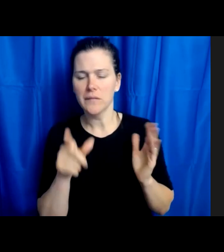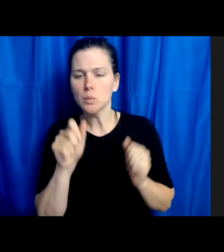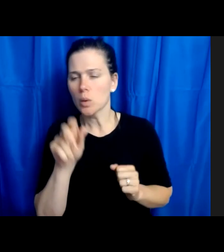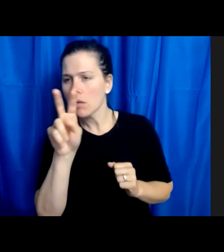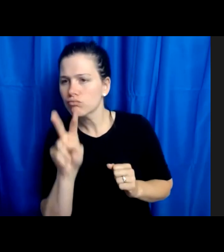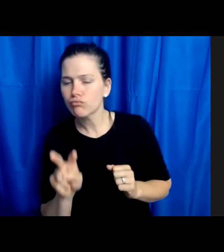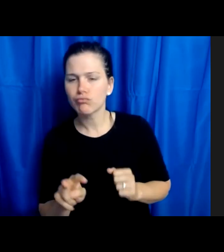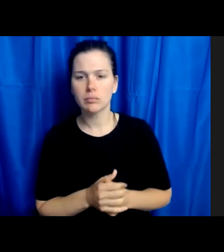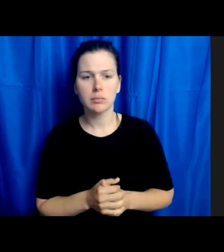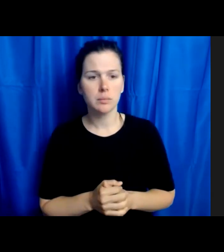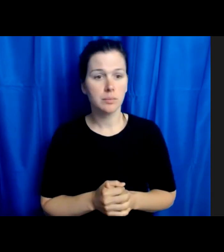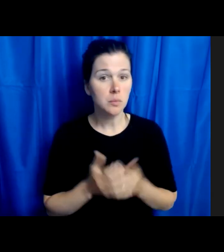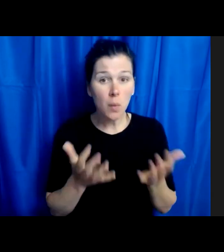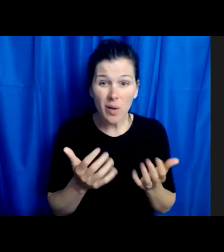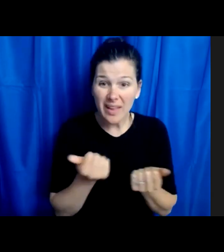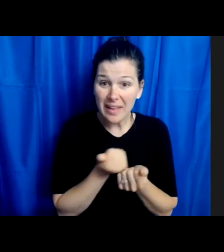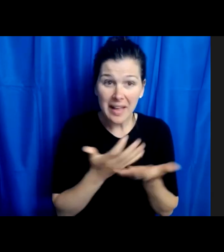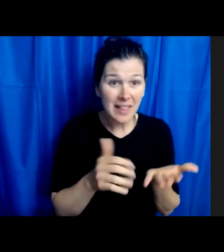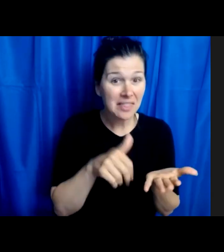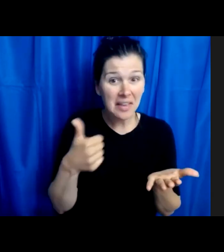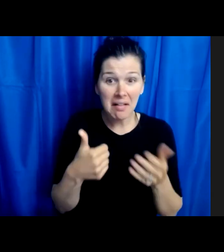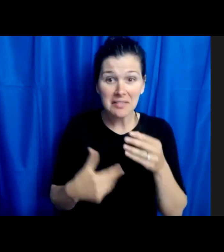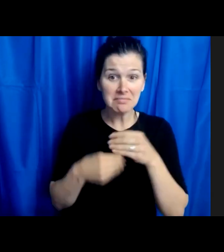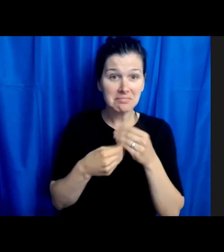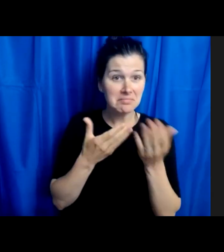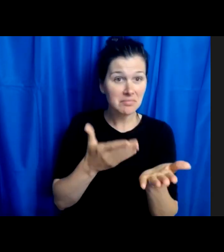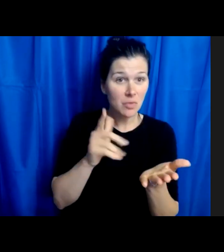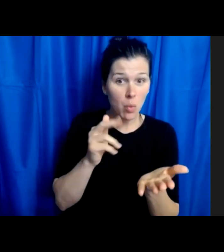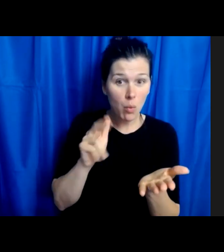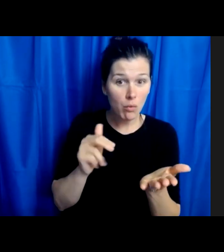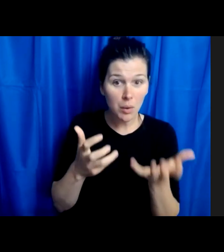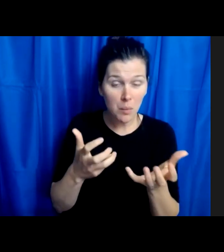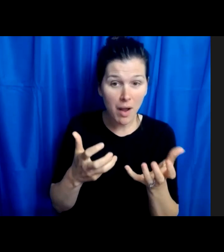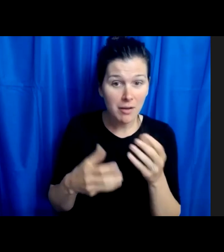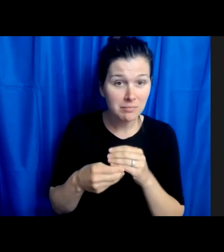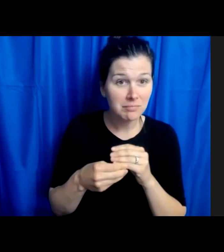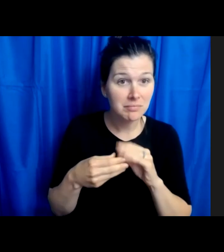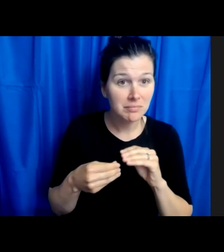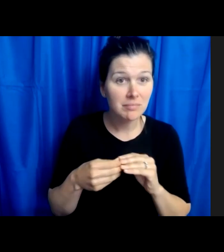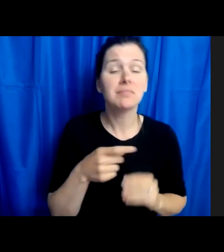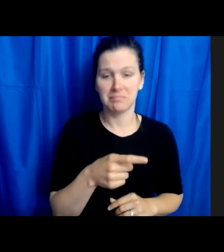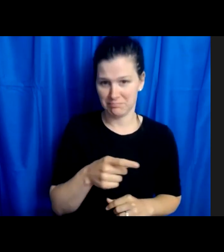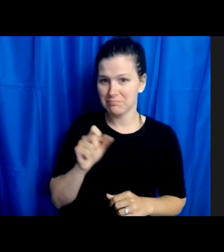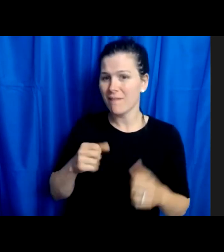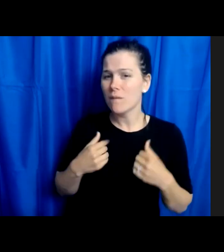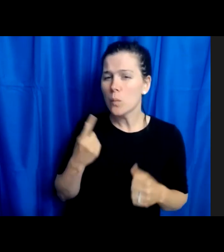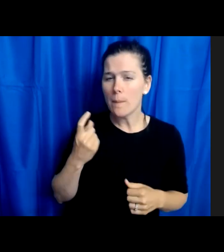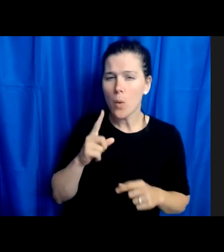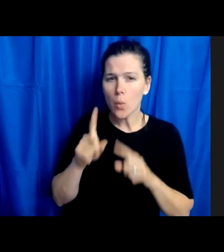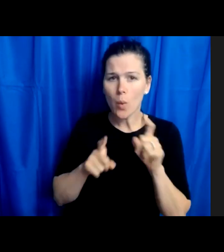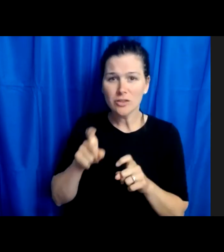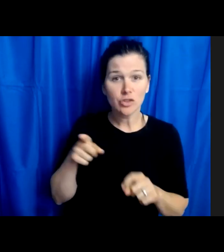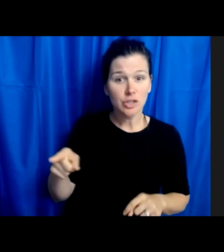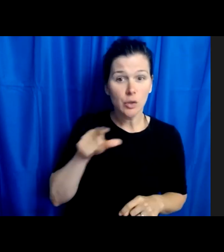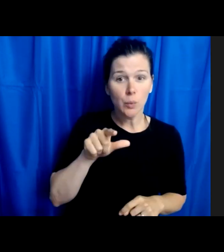So is there anything else, Laura, that you would like? Thanks so much, Charlotte. And we do have one question in the Q&A, and it's from